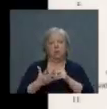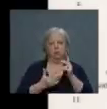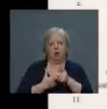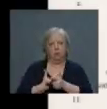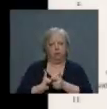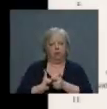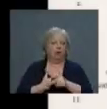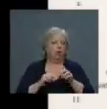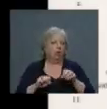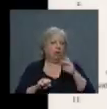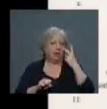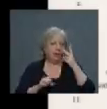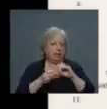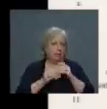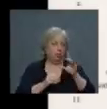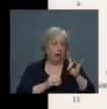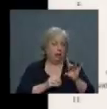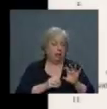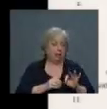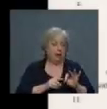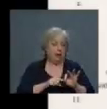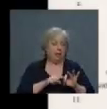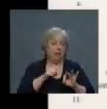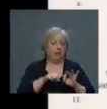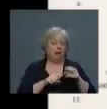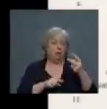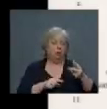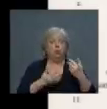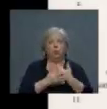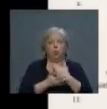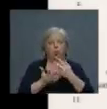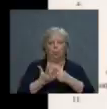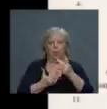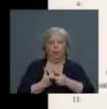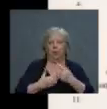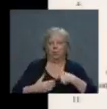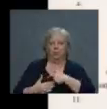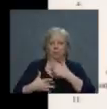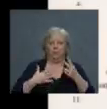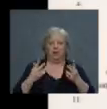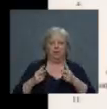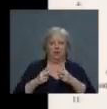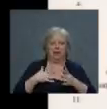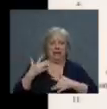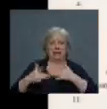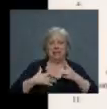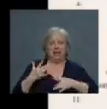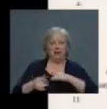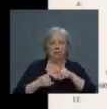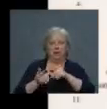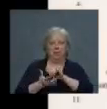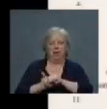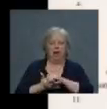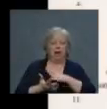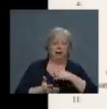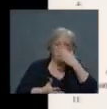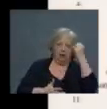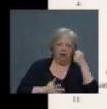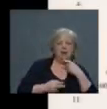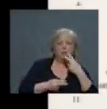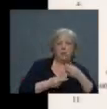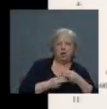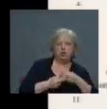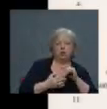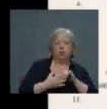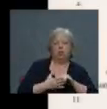that number 8 and 9 are actually new programs. We're really excited for that. And I forgot to mention that we did have